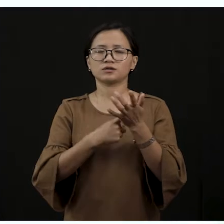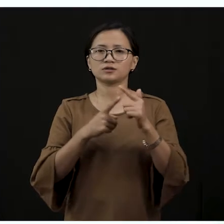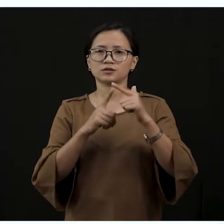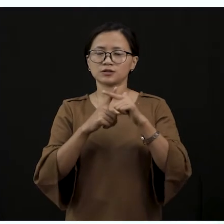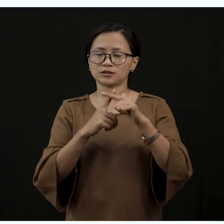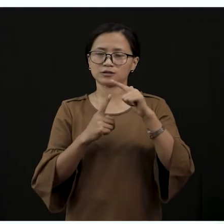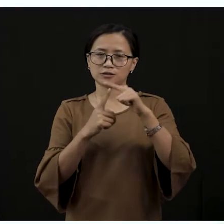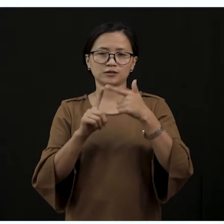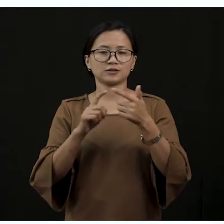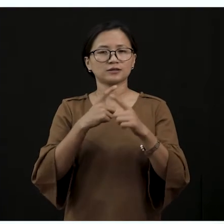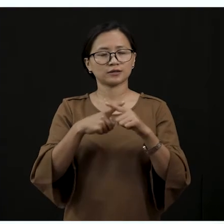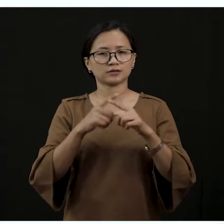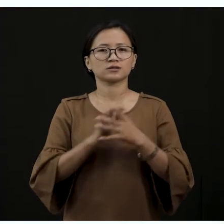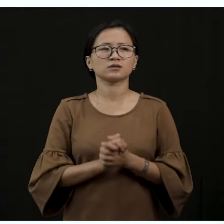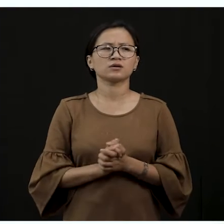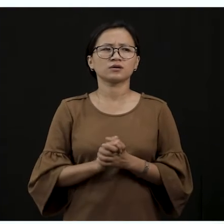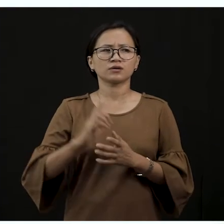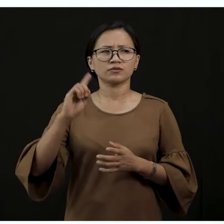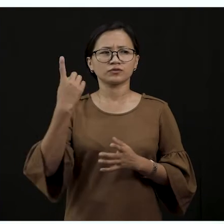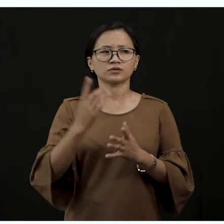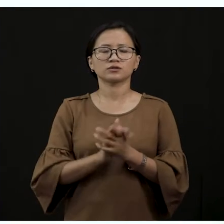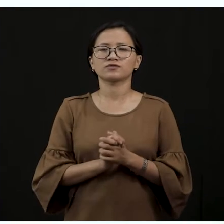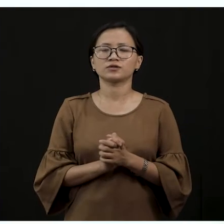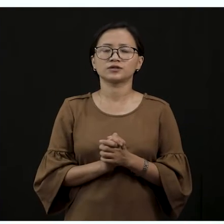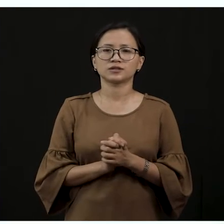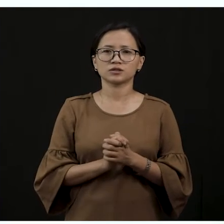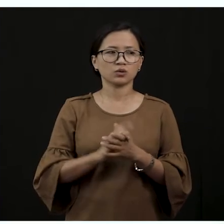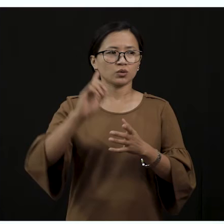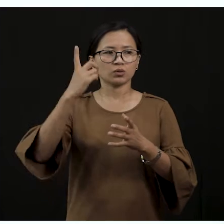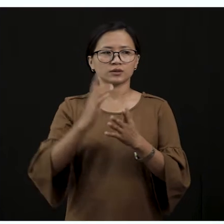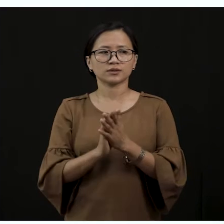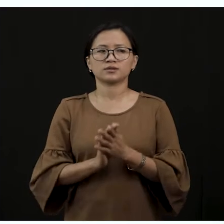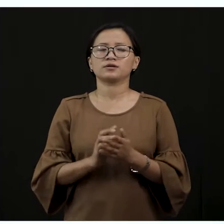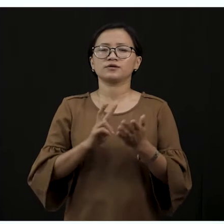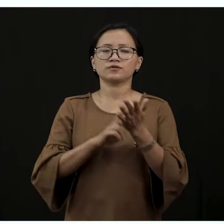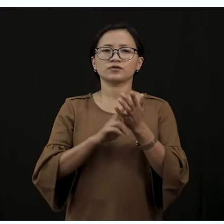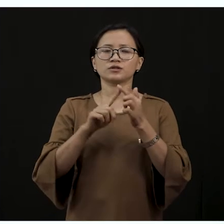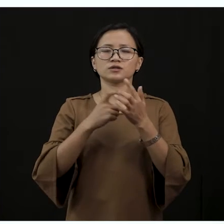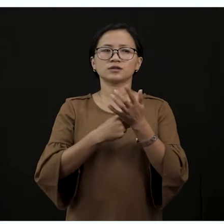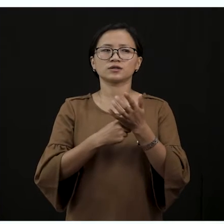V-E-R-T-E-X. Vertex. The plural of the vertex is vertices.